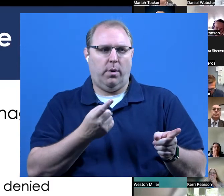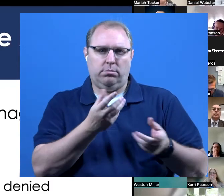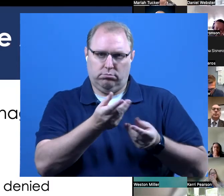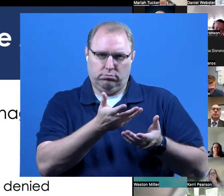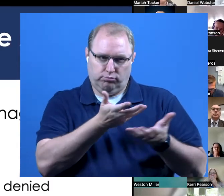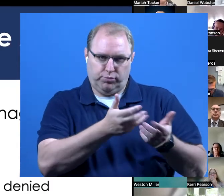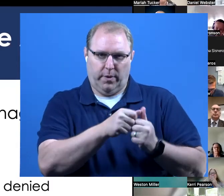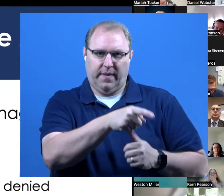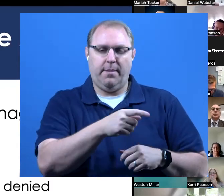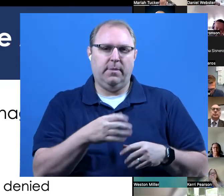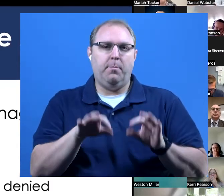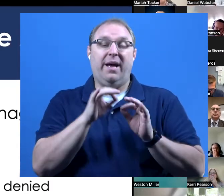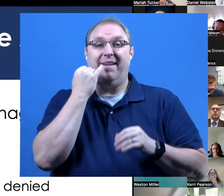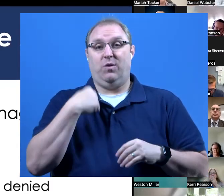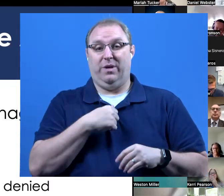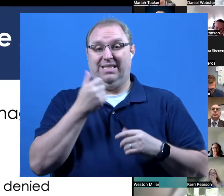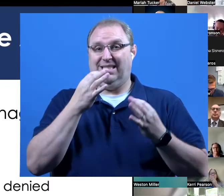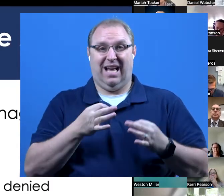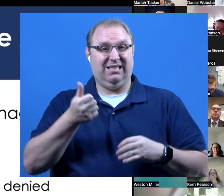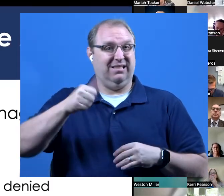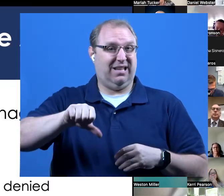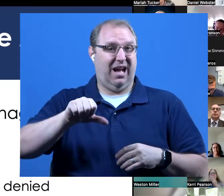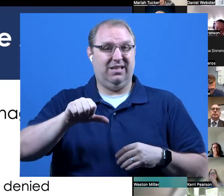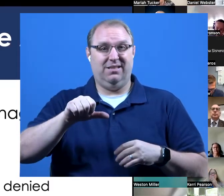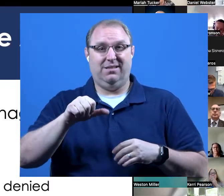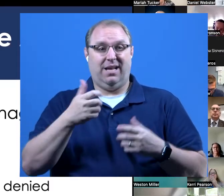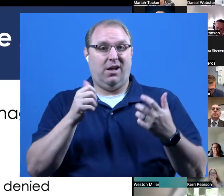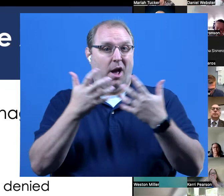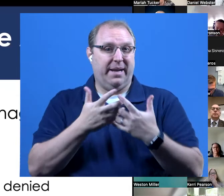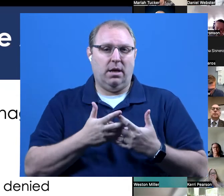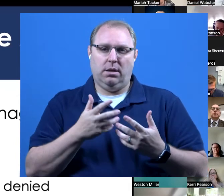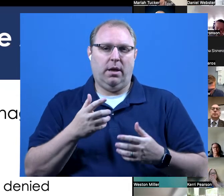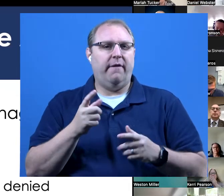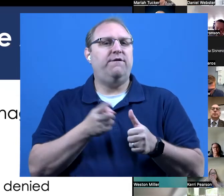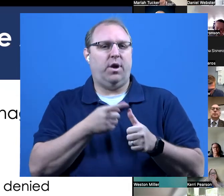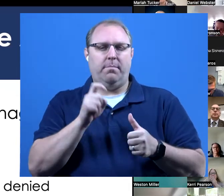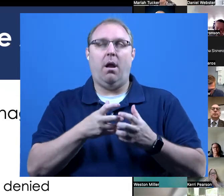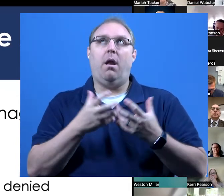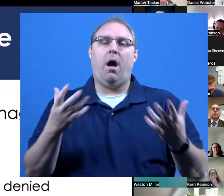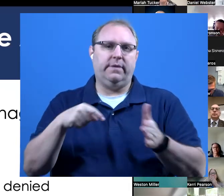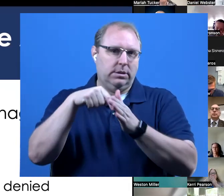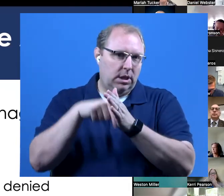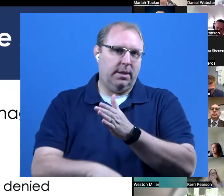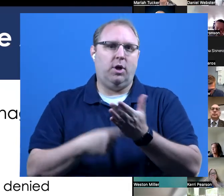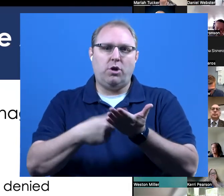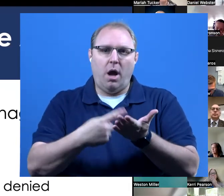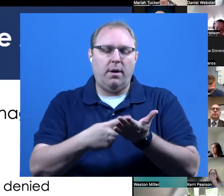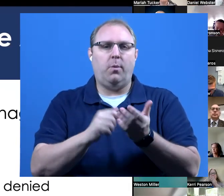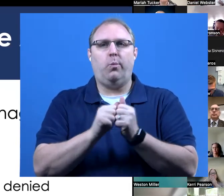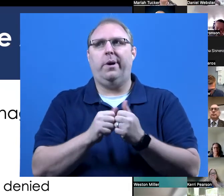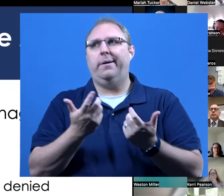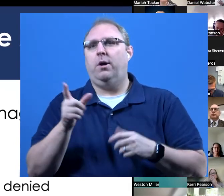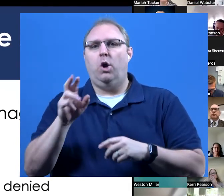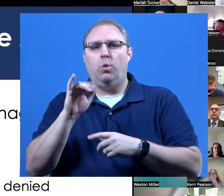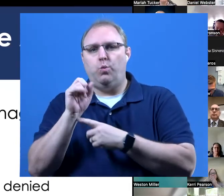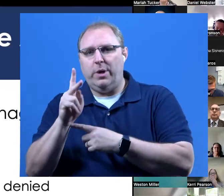on between our risk department, our legal department, the AG's office, management, the employee, all